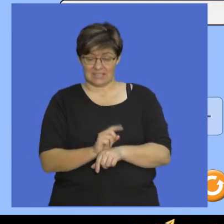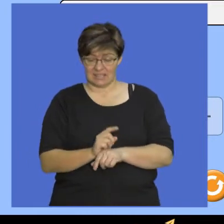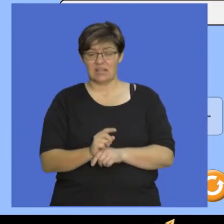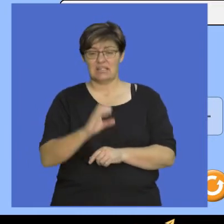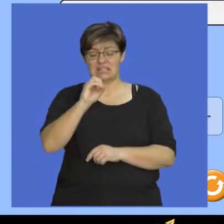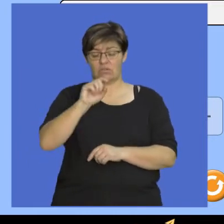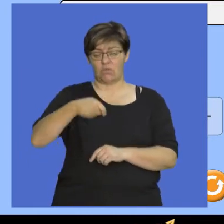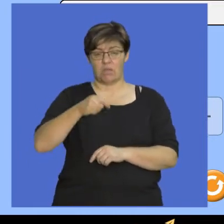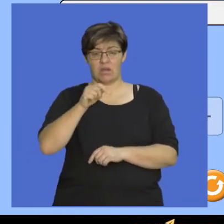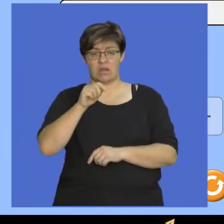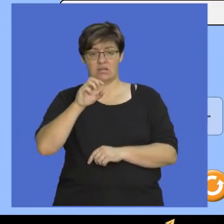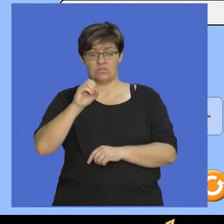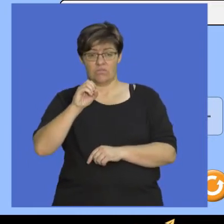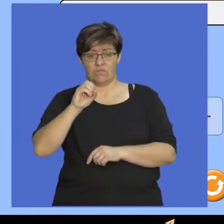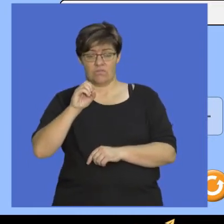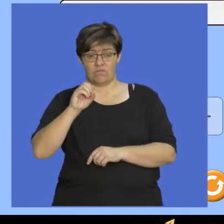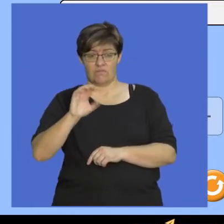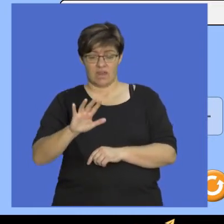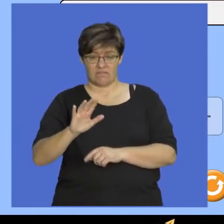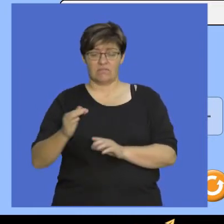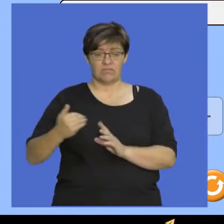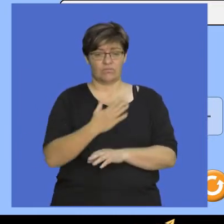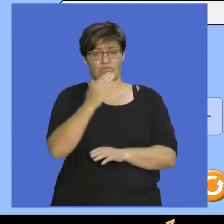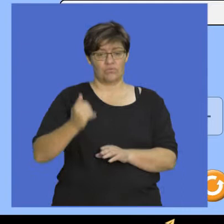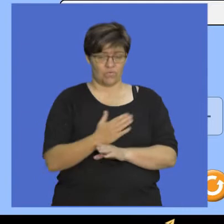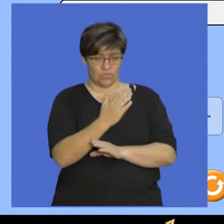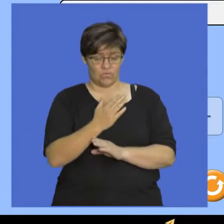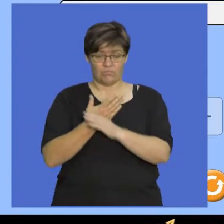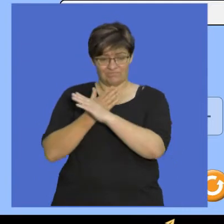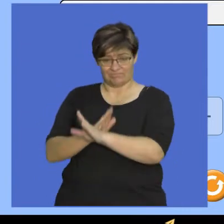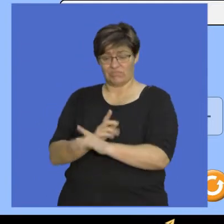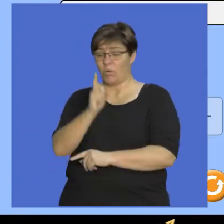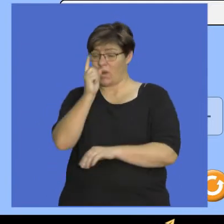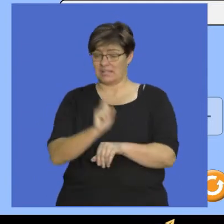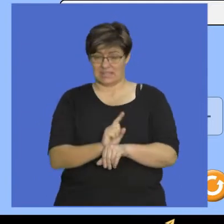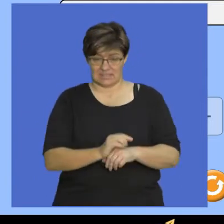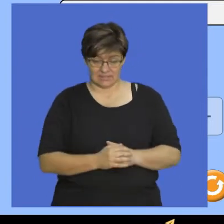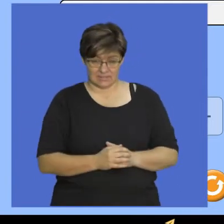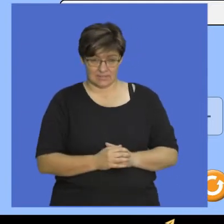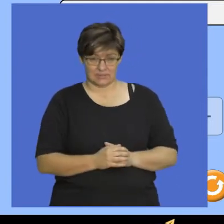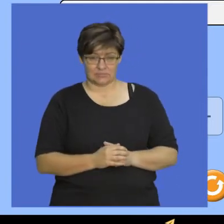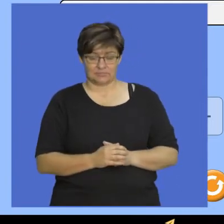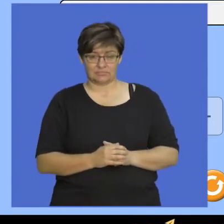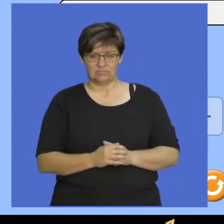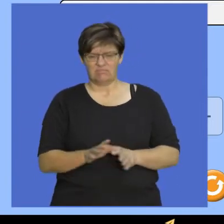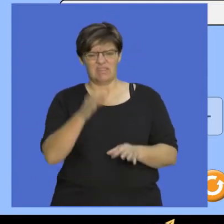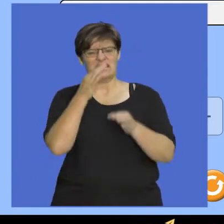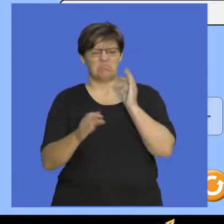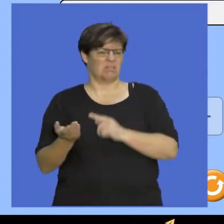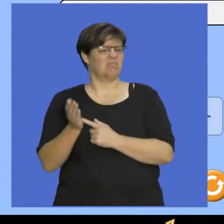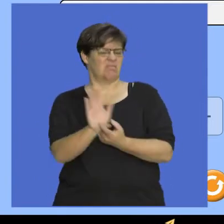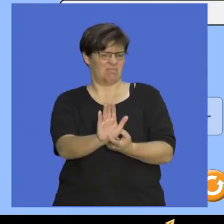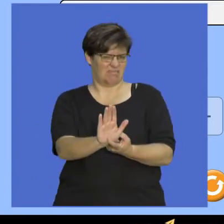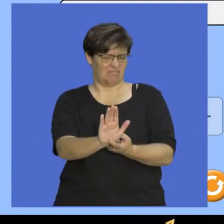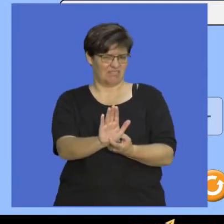there's 0.45 coulombs of charge passing through the resistor per second, right? So that's a simple